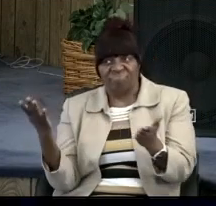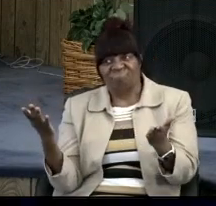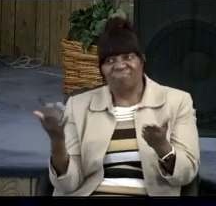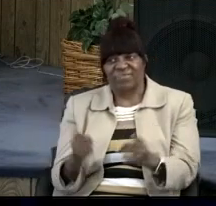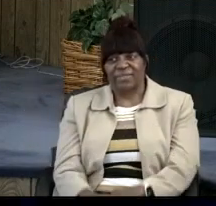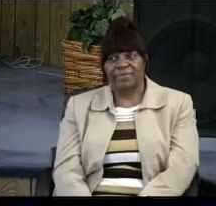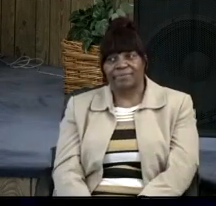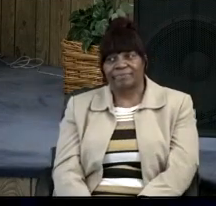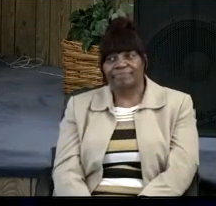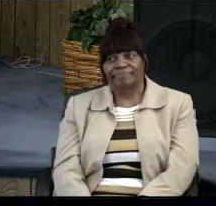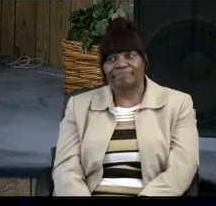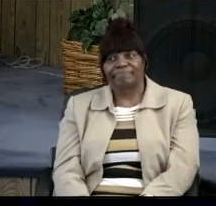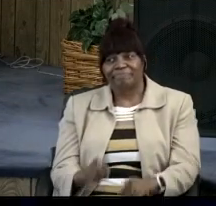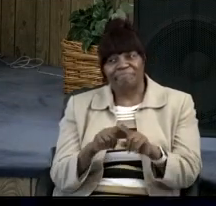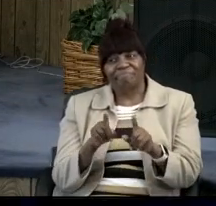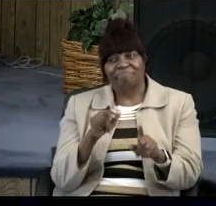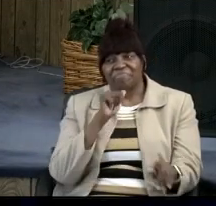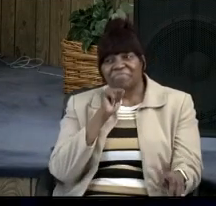spirit.